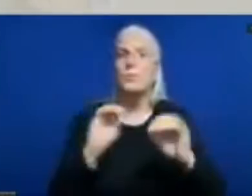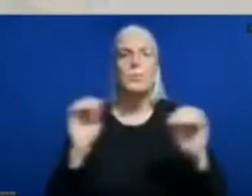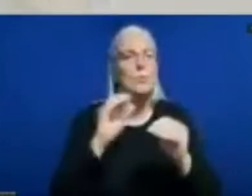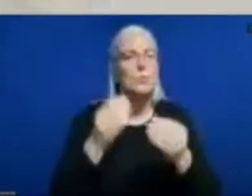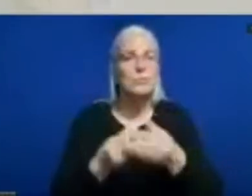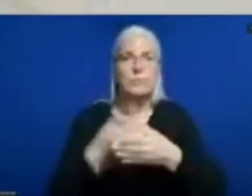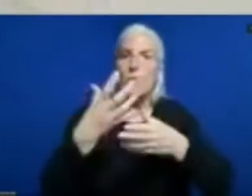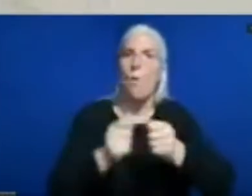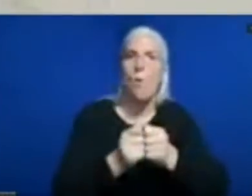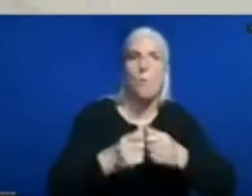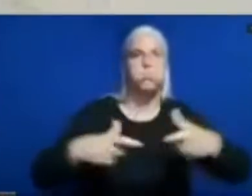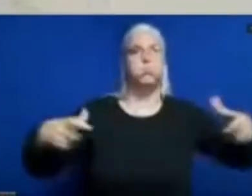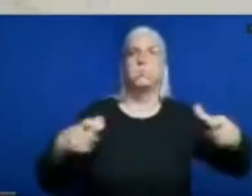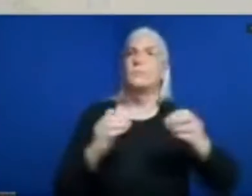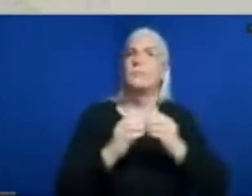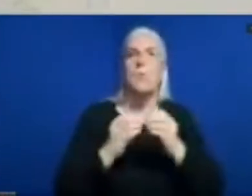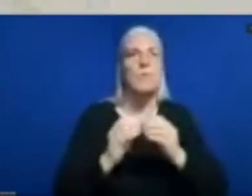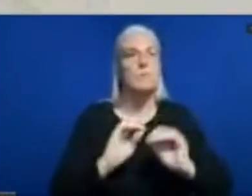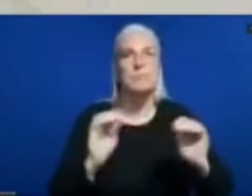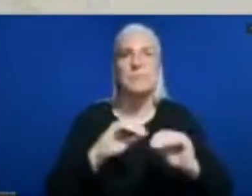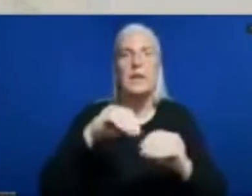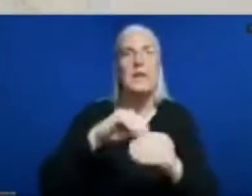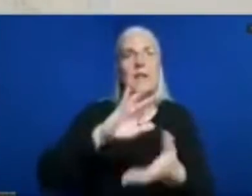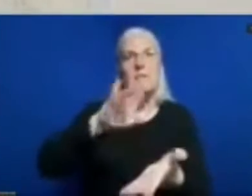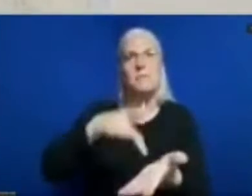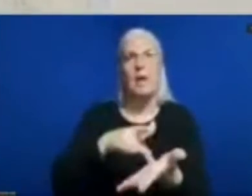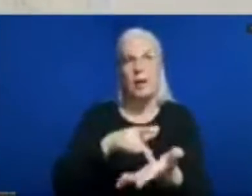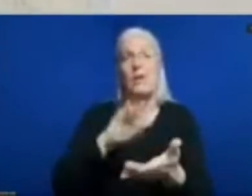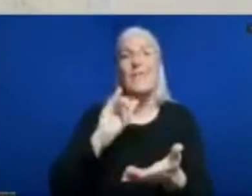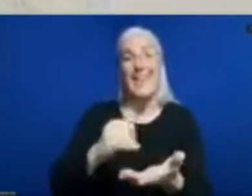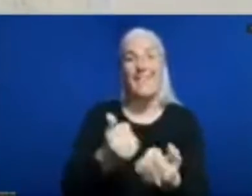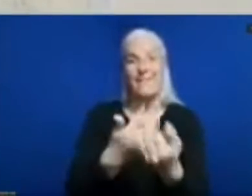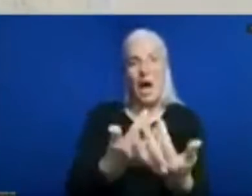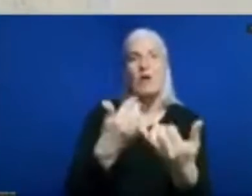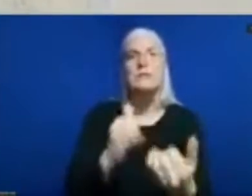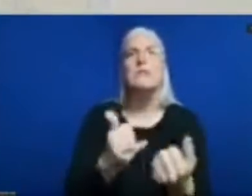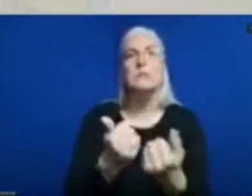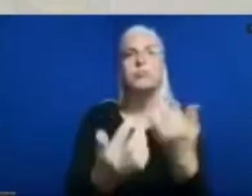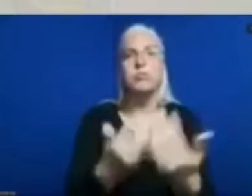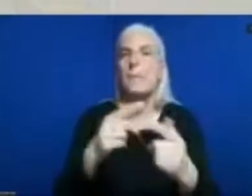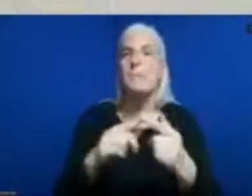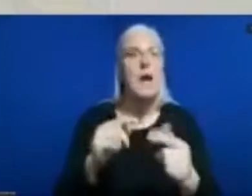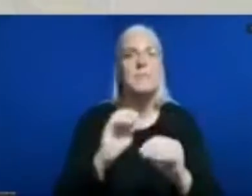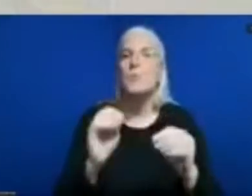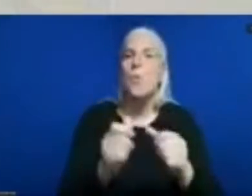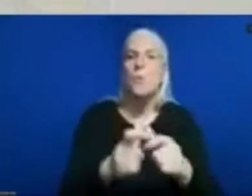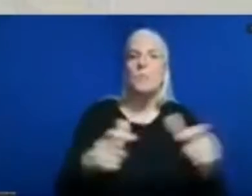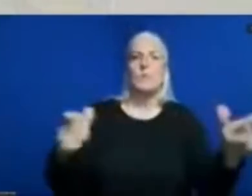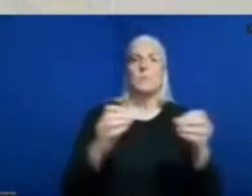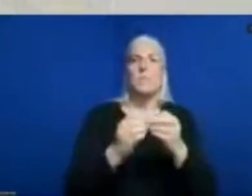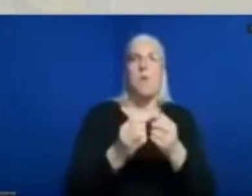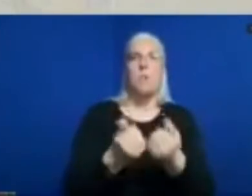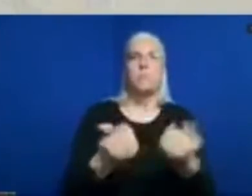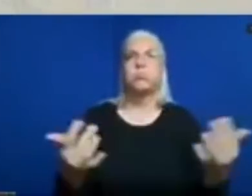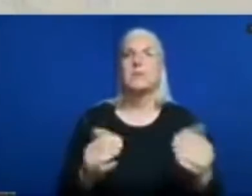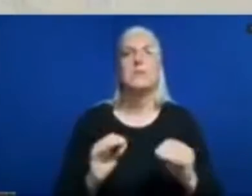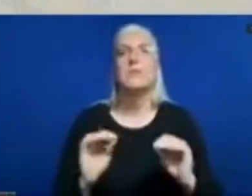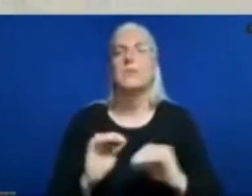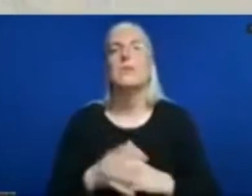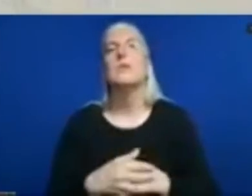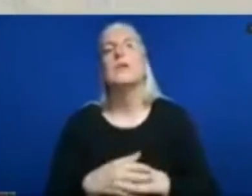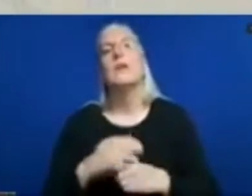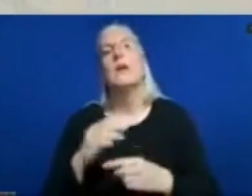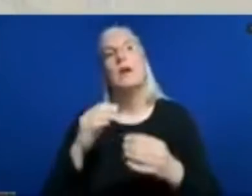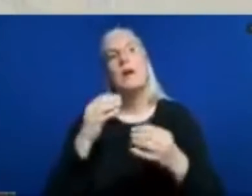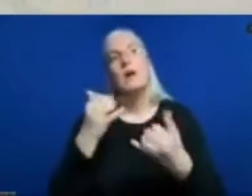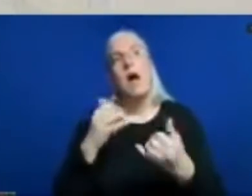going to continue on for now with no threats to the control lines there. Moving north up into what we call the Lake Branch, which is west of Lake Almanor,